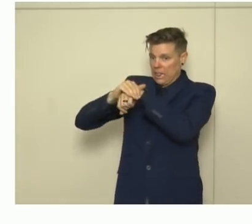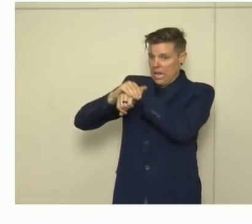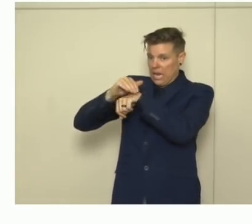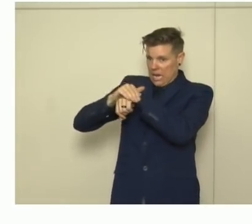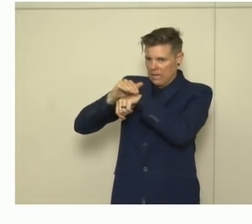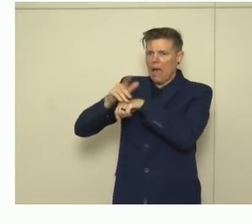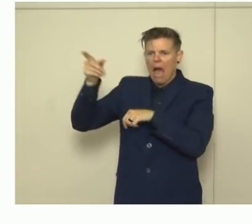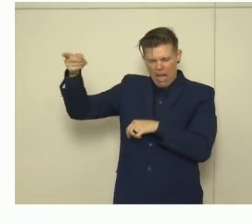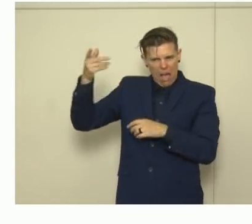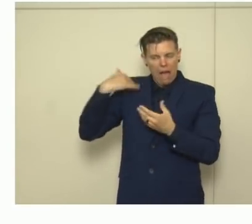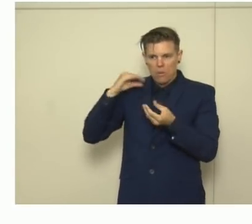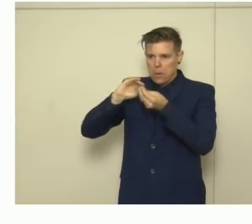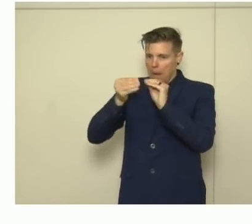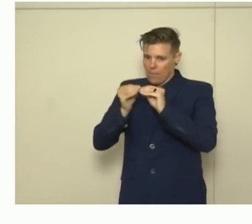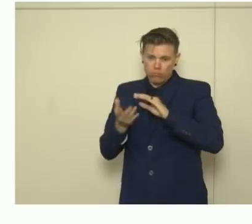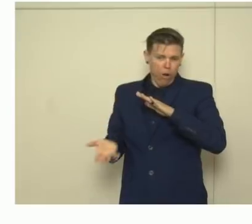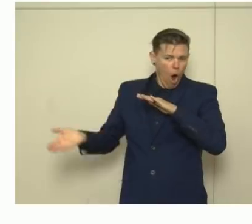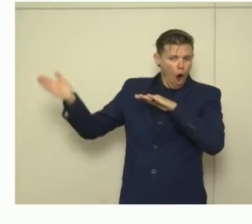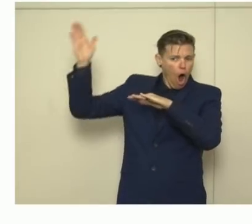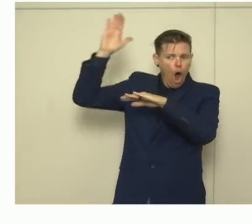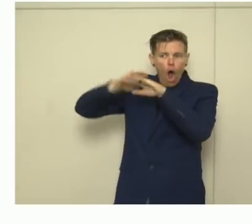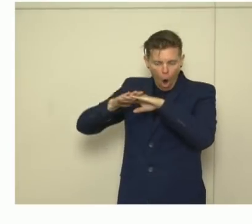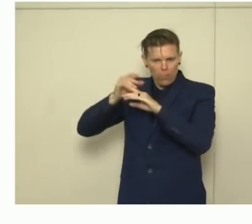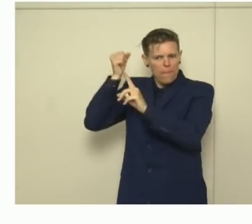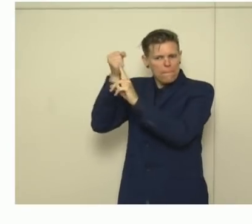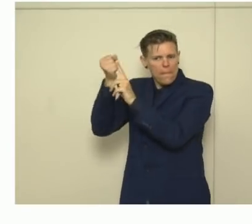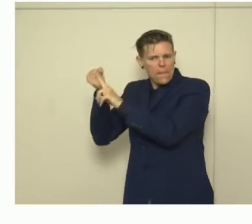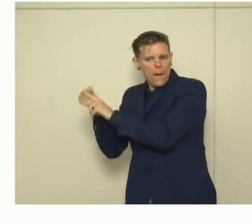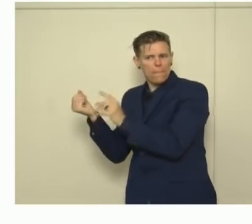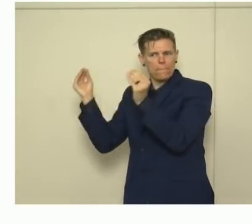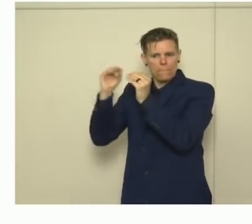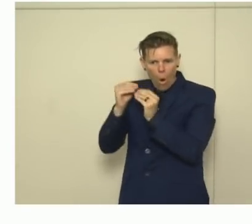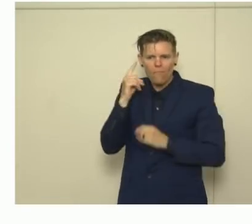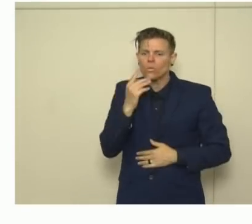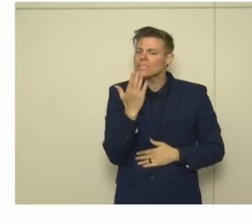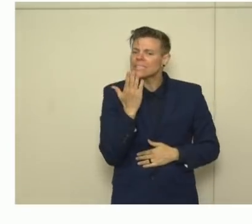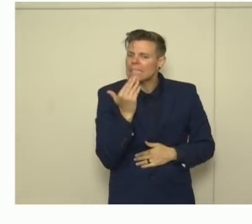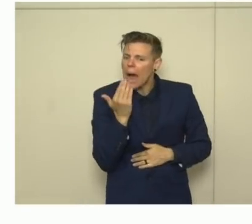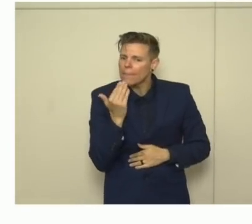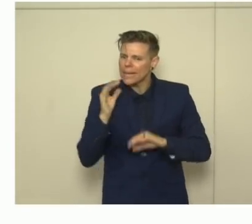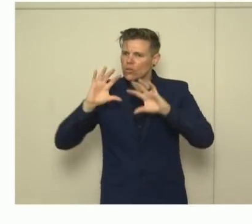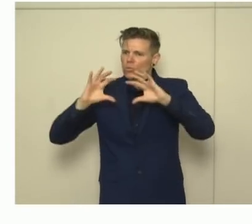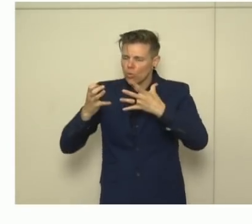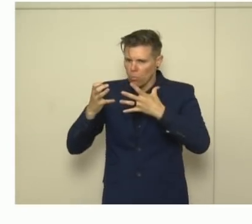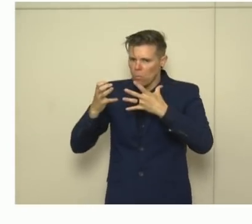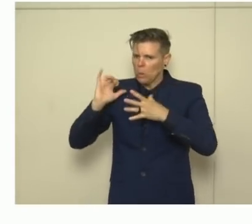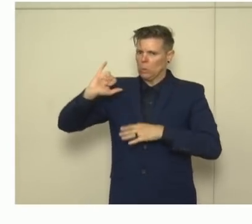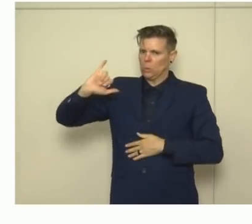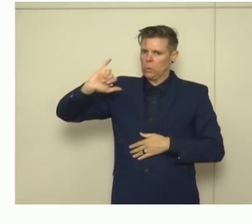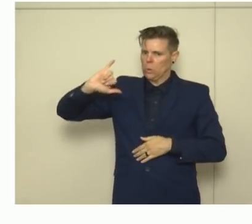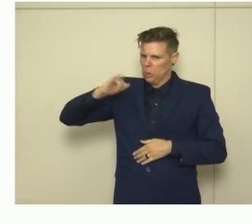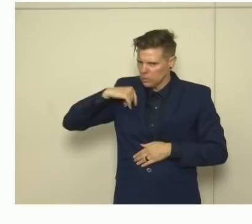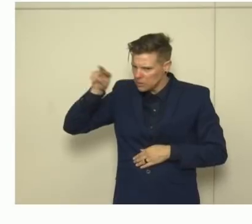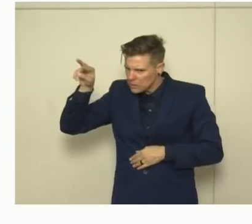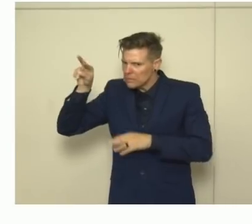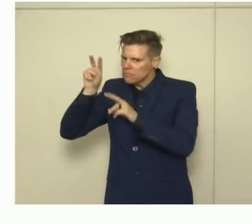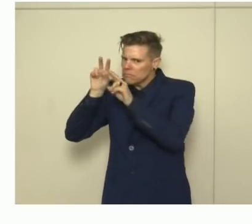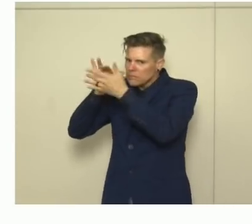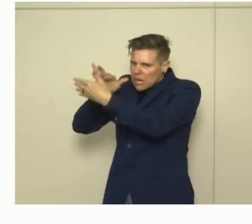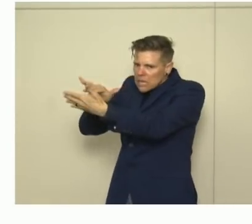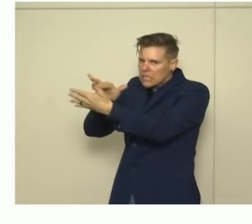very interested in this, going through their data, and in another couple weeks, we will have more information. I'm